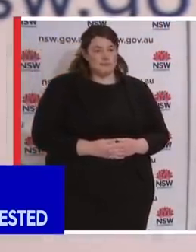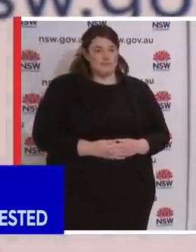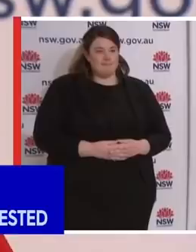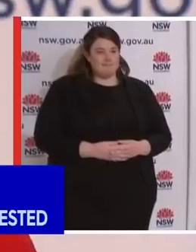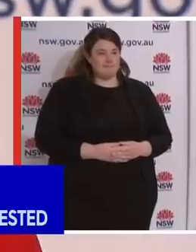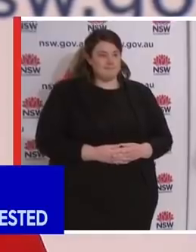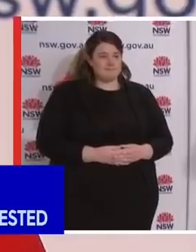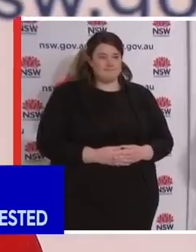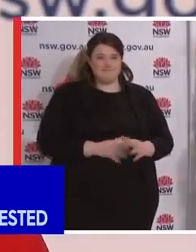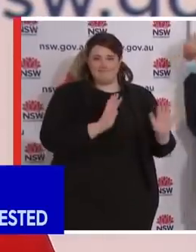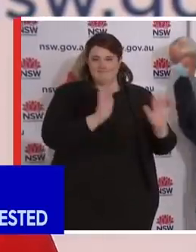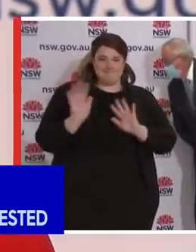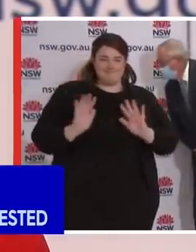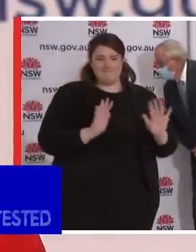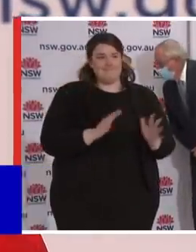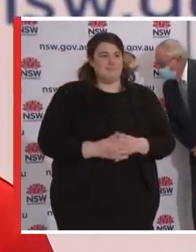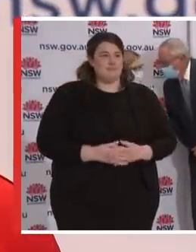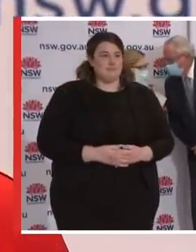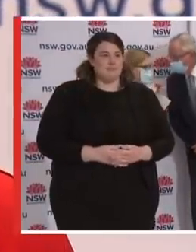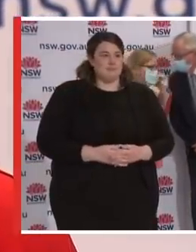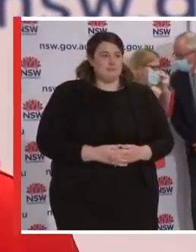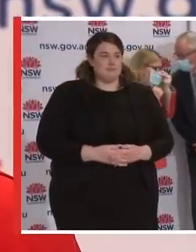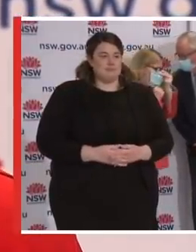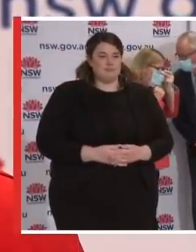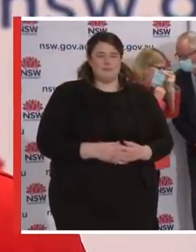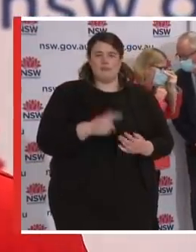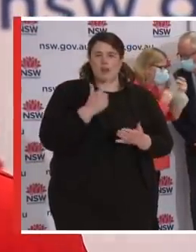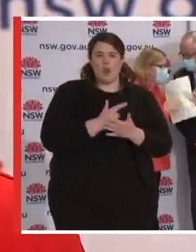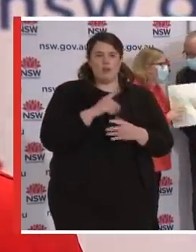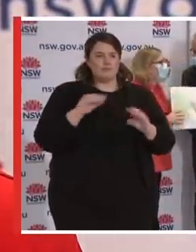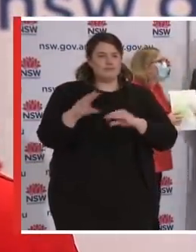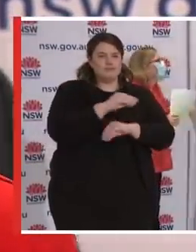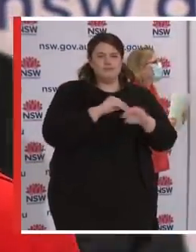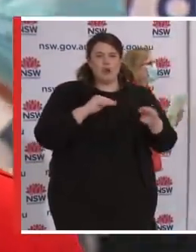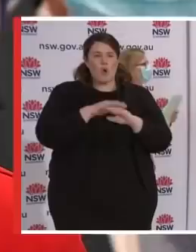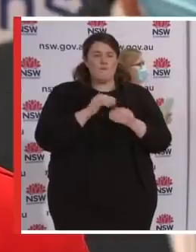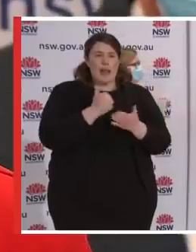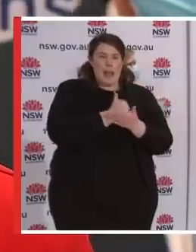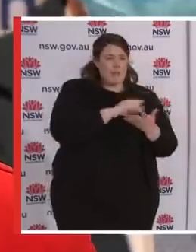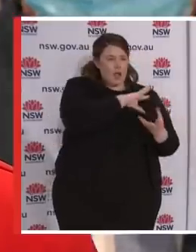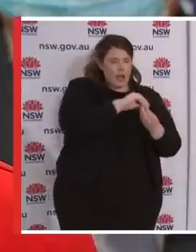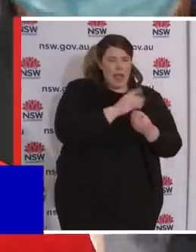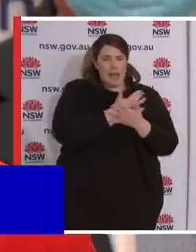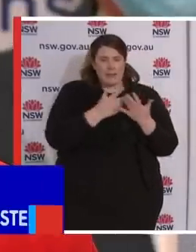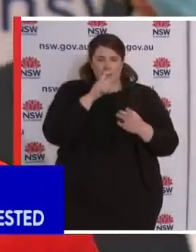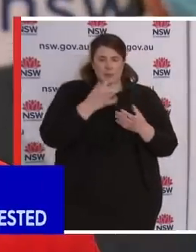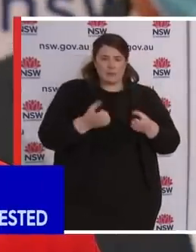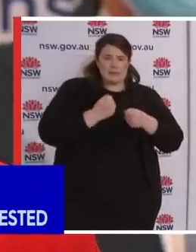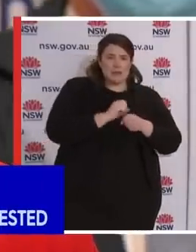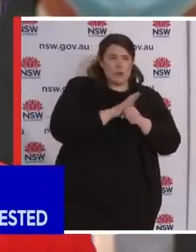Hello. There's a lot of focus about cases and total case numbers in the state.